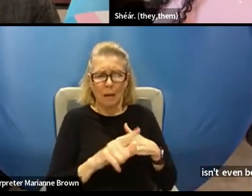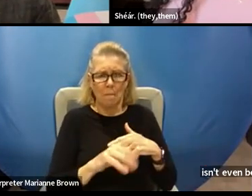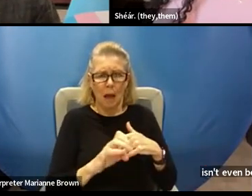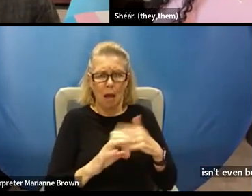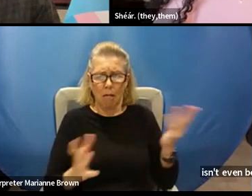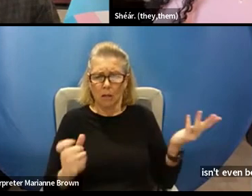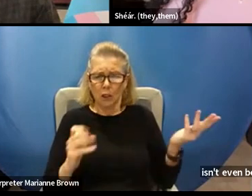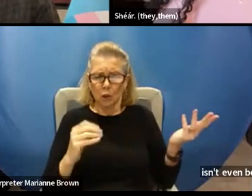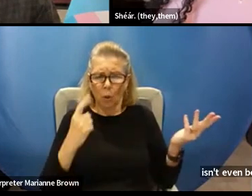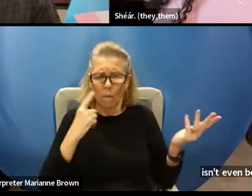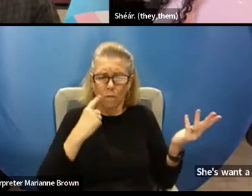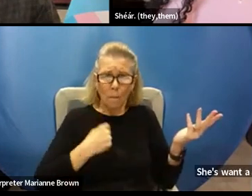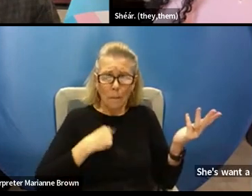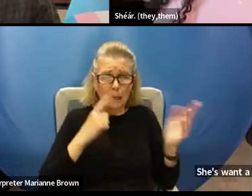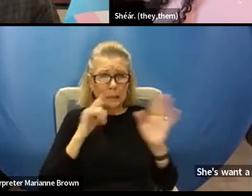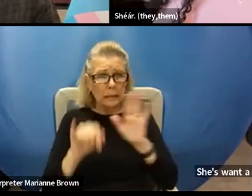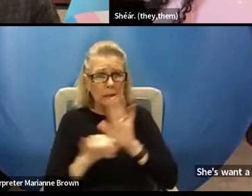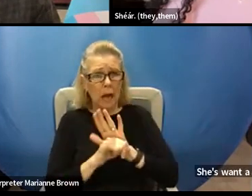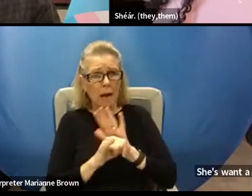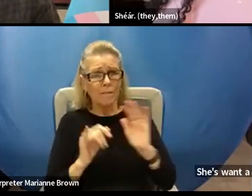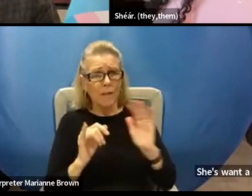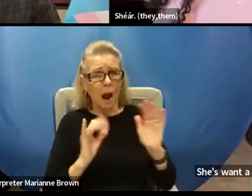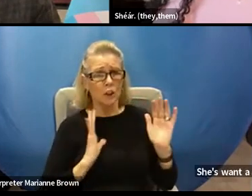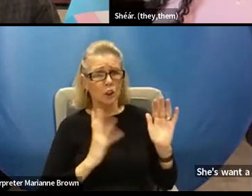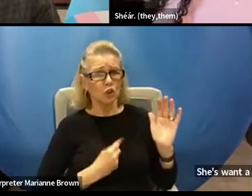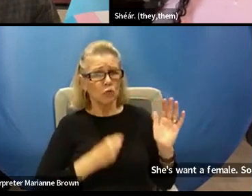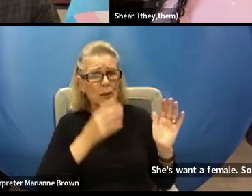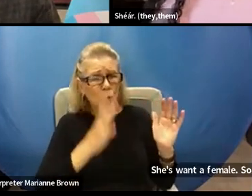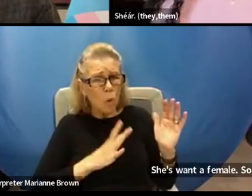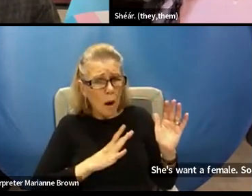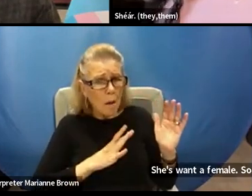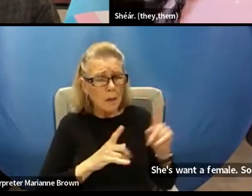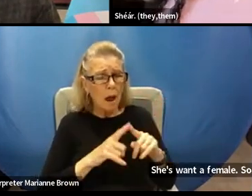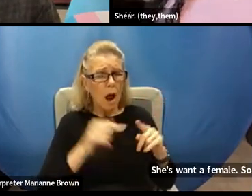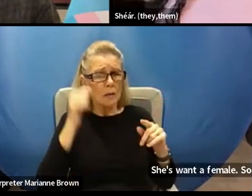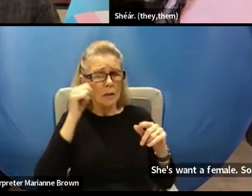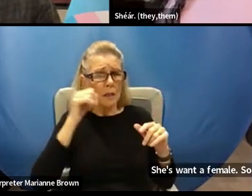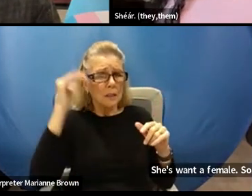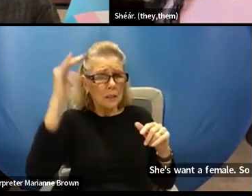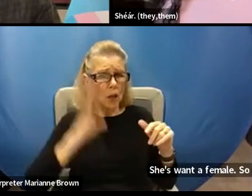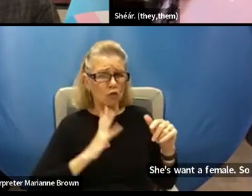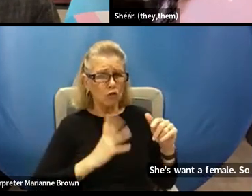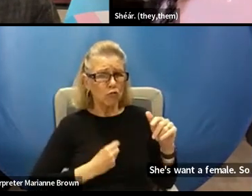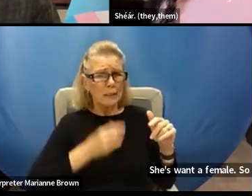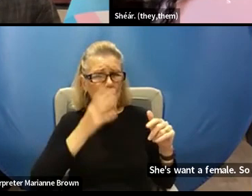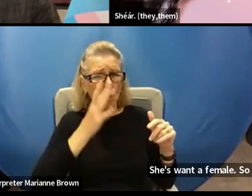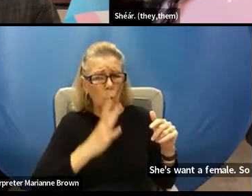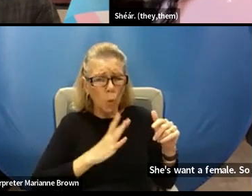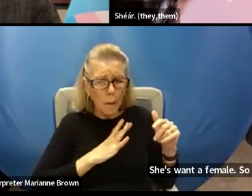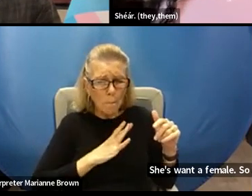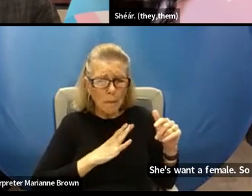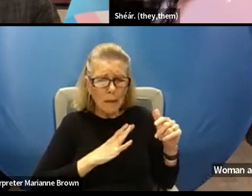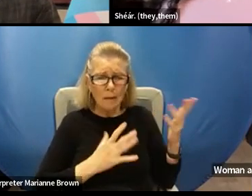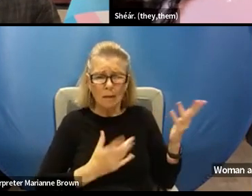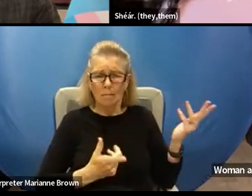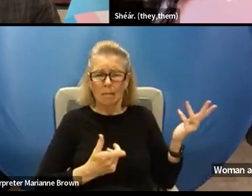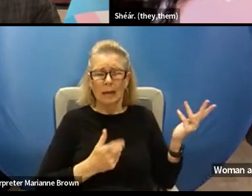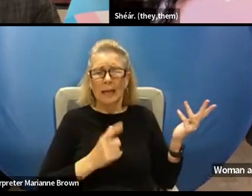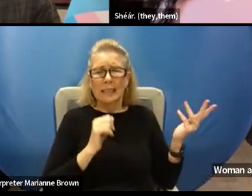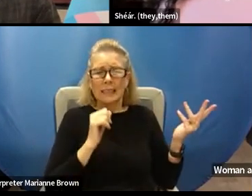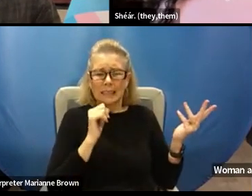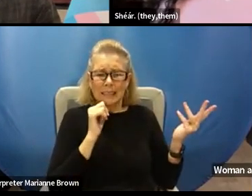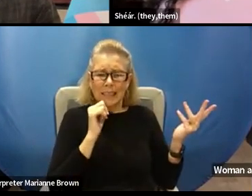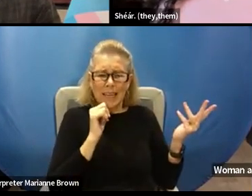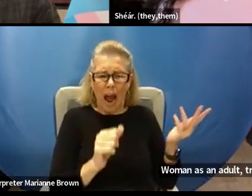identifying as a trans woman, as an adult trans woman, is not erasing your mothers, your aunts, or even